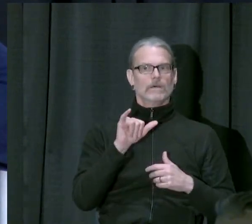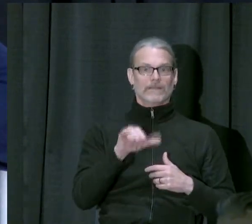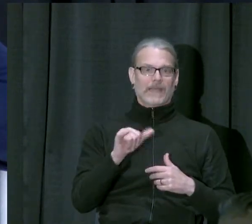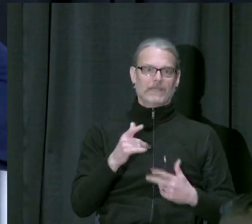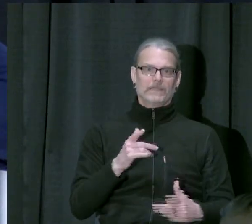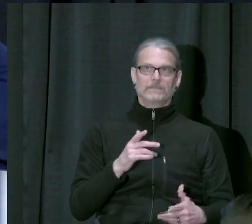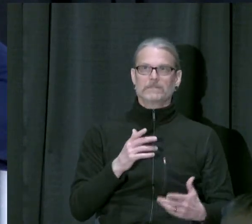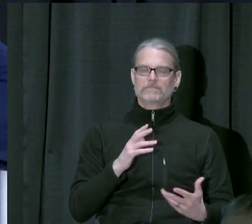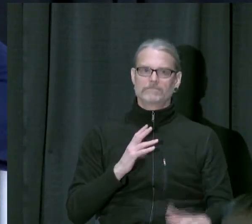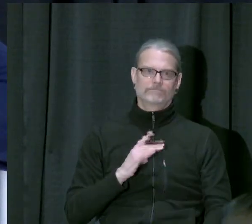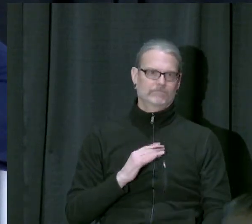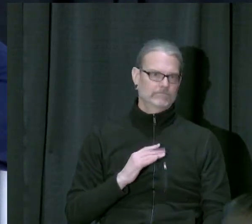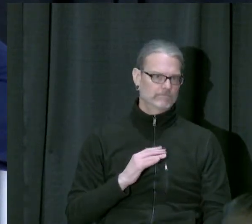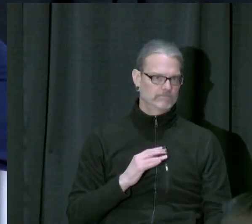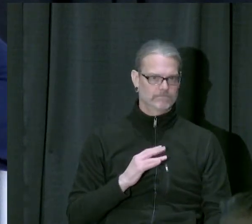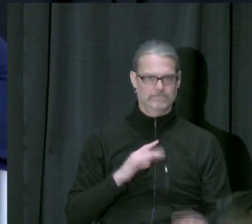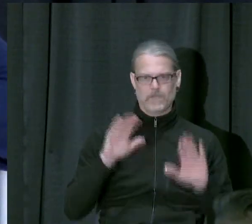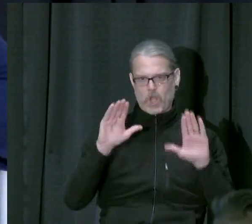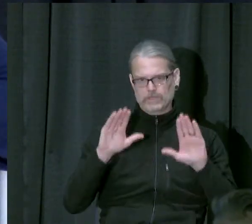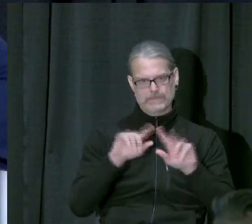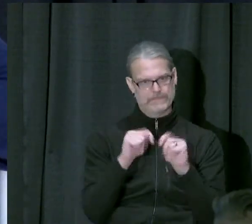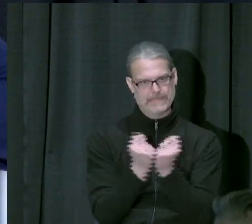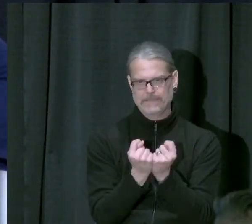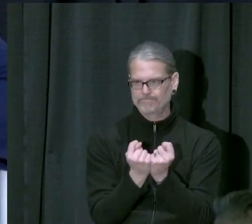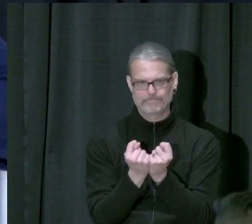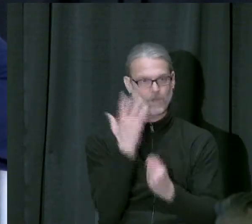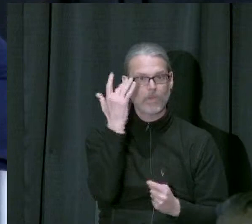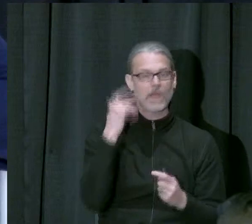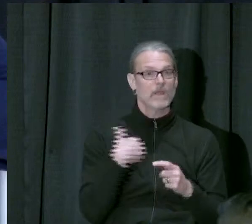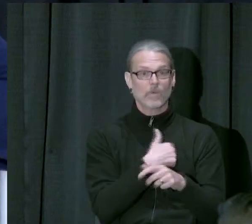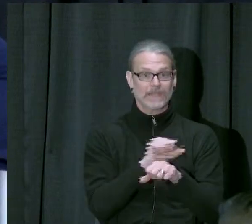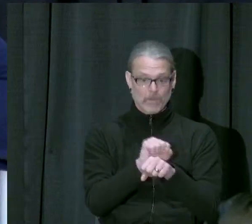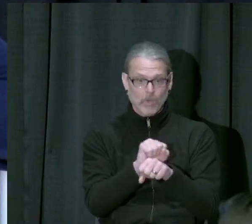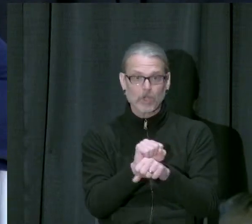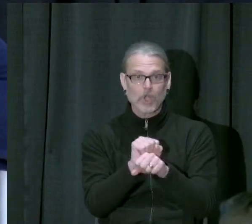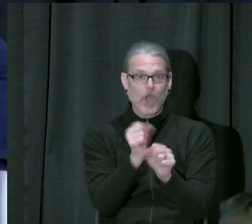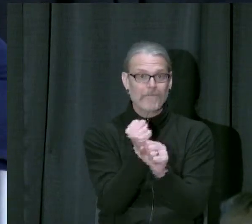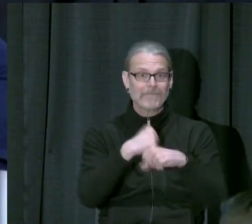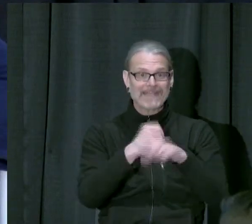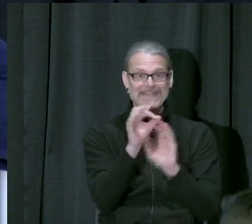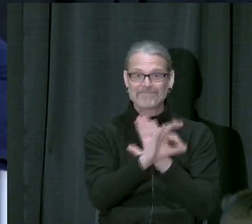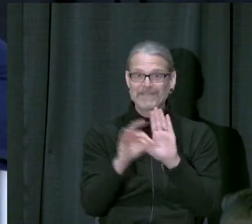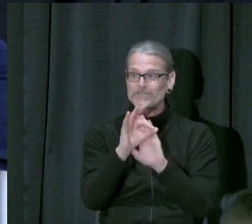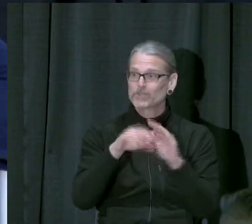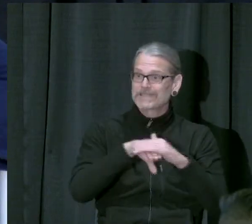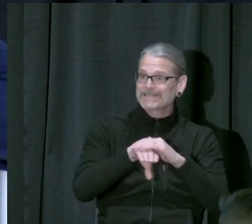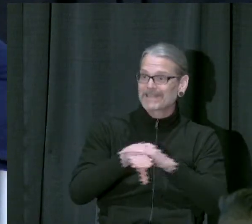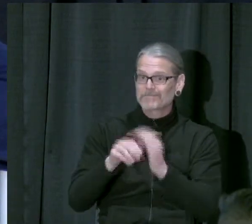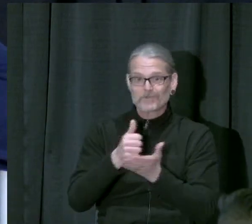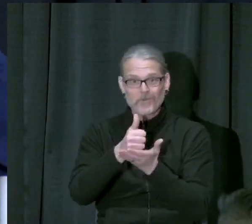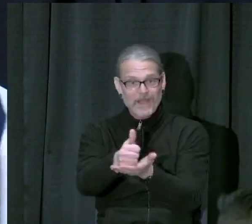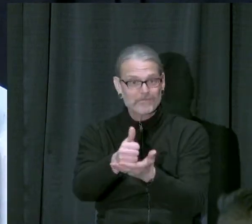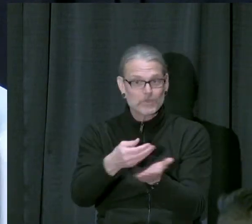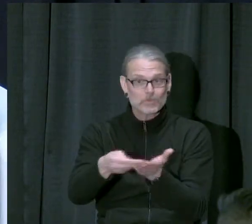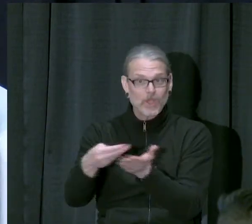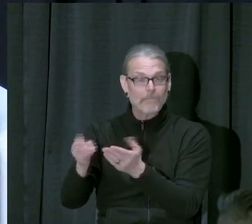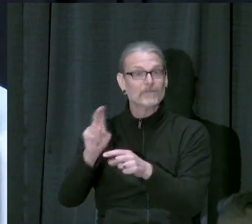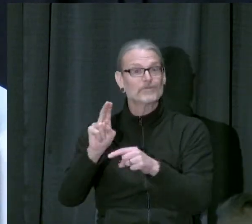really awesome team to work on, because we work on making features accessible that help people shop using